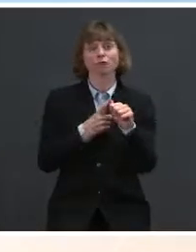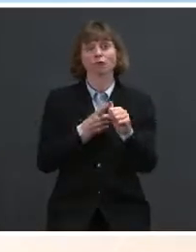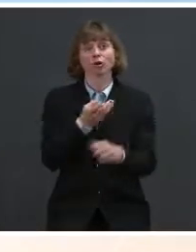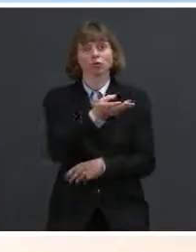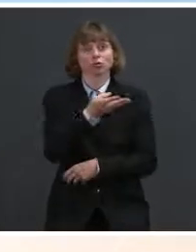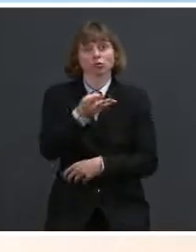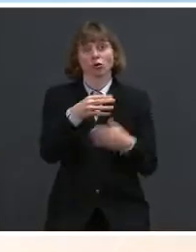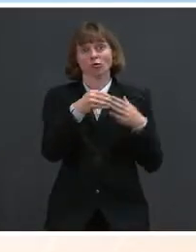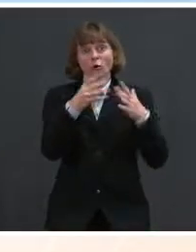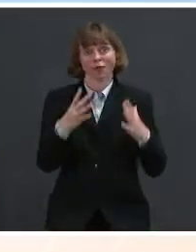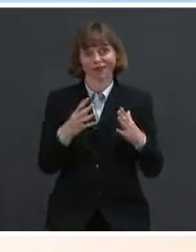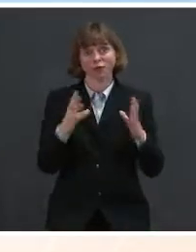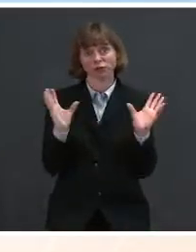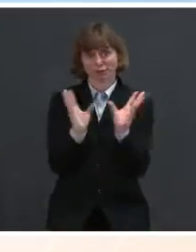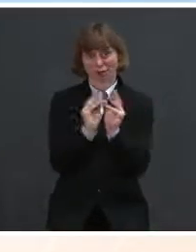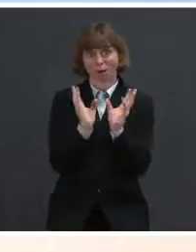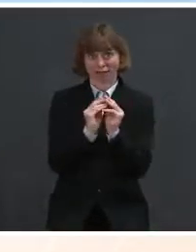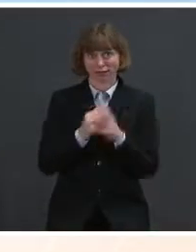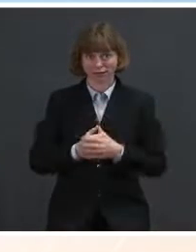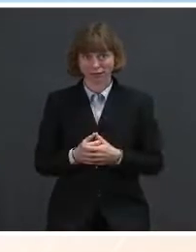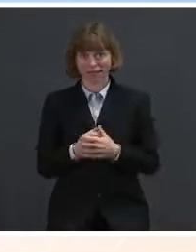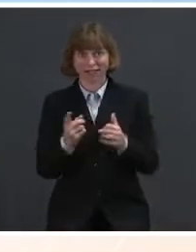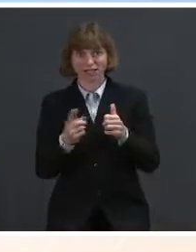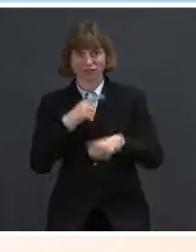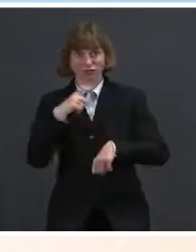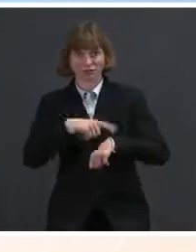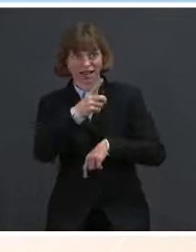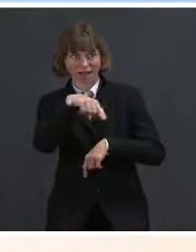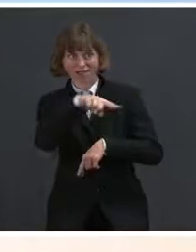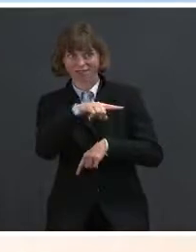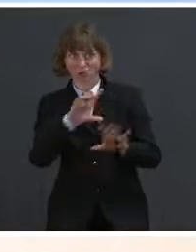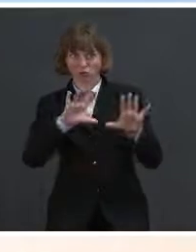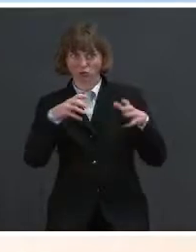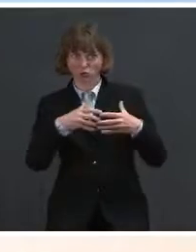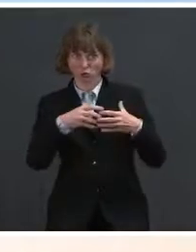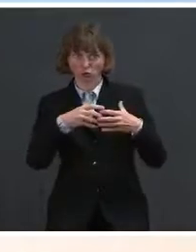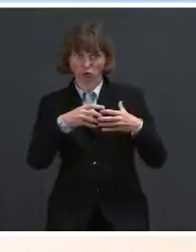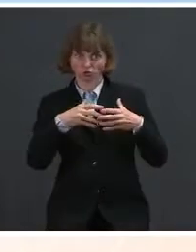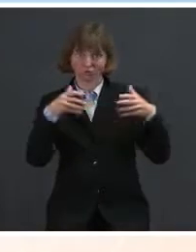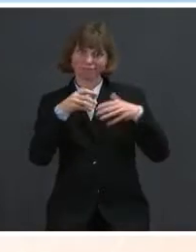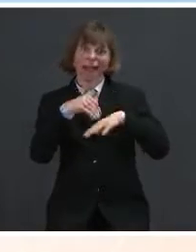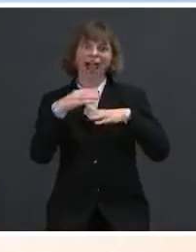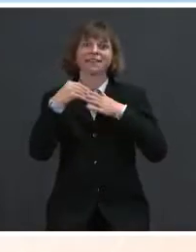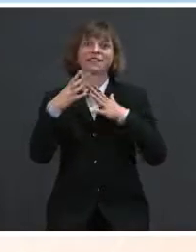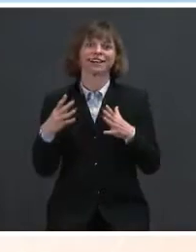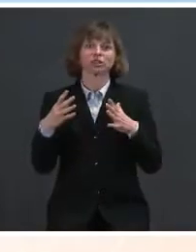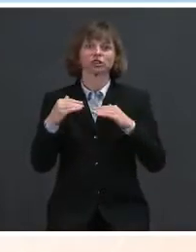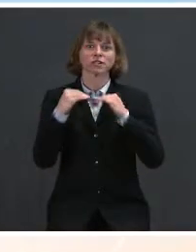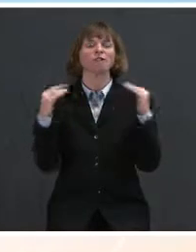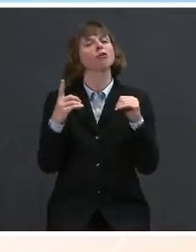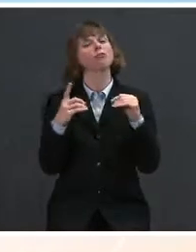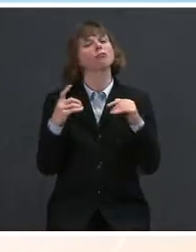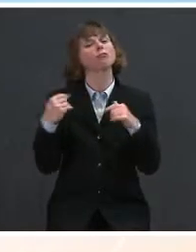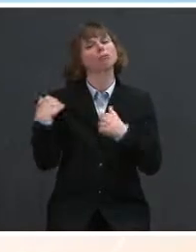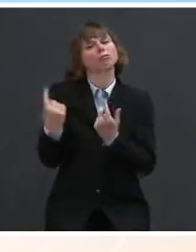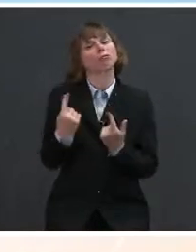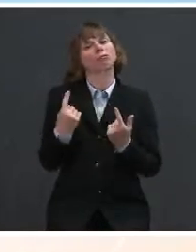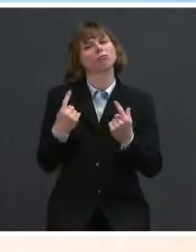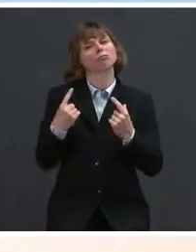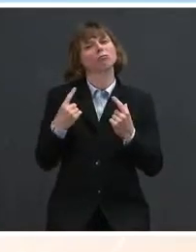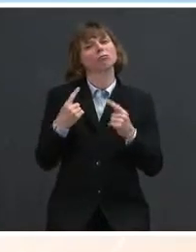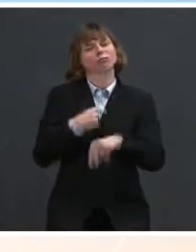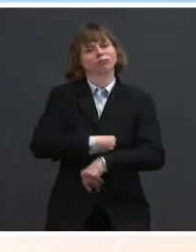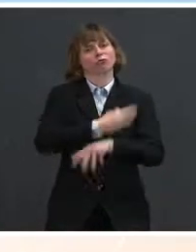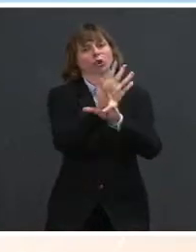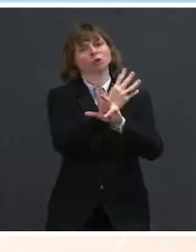Summit, the first time that this group gathered at the leaders level. Of course, they gathered virtually because of the constraints of